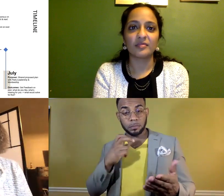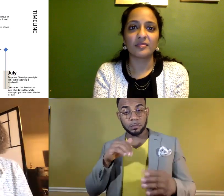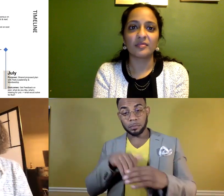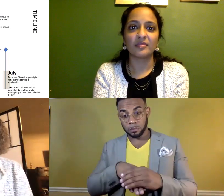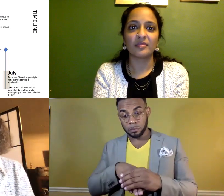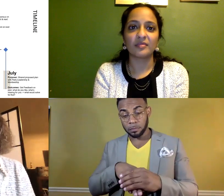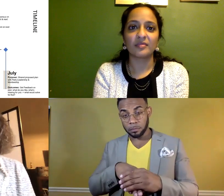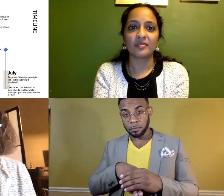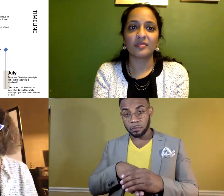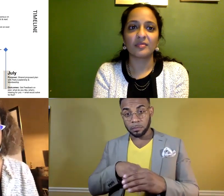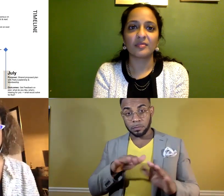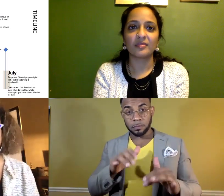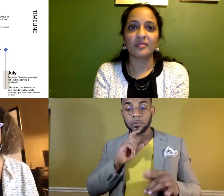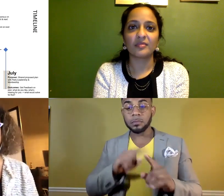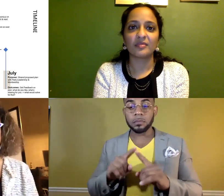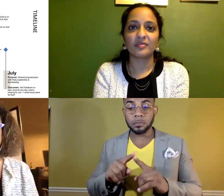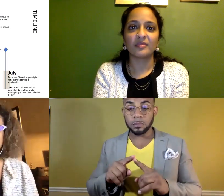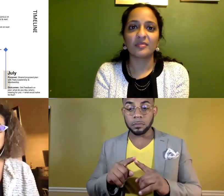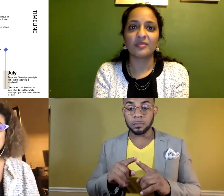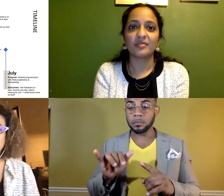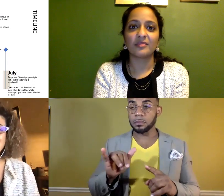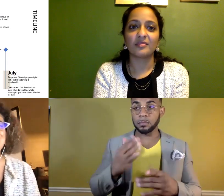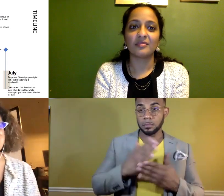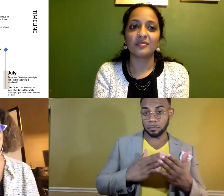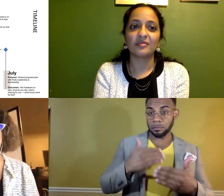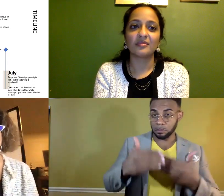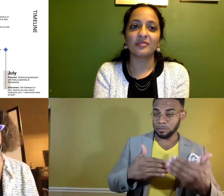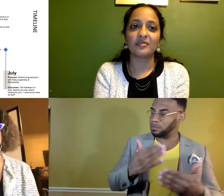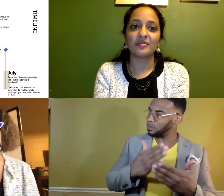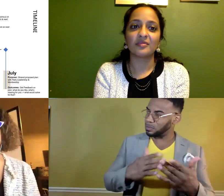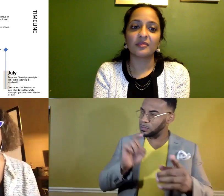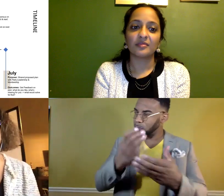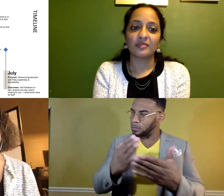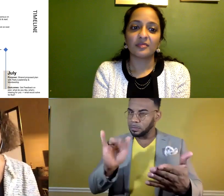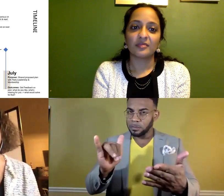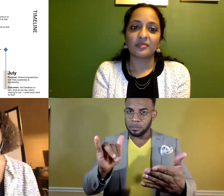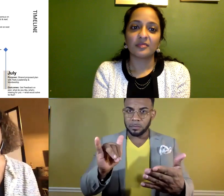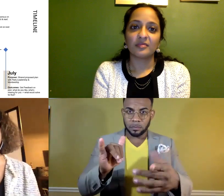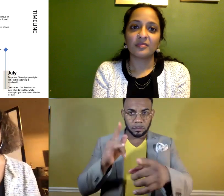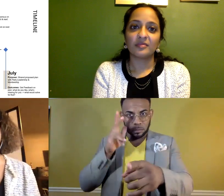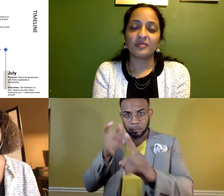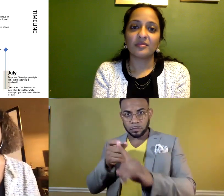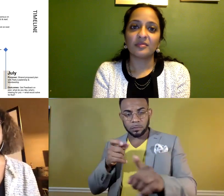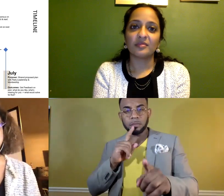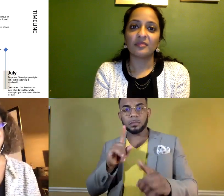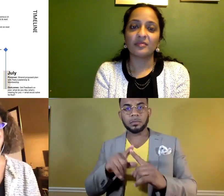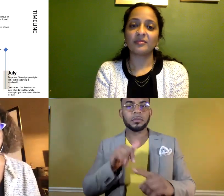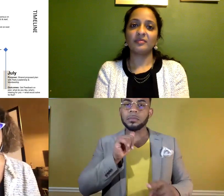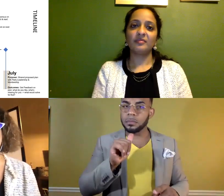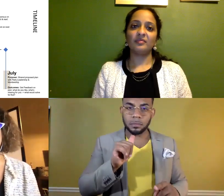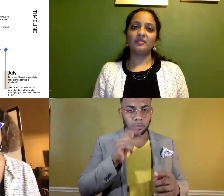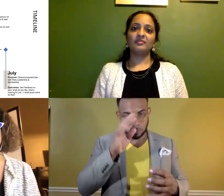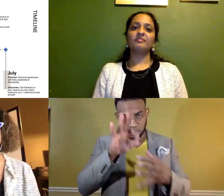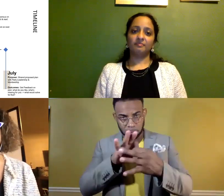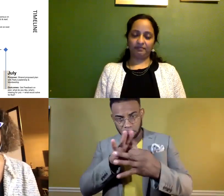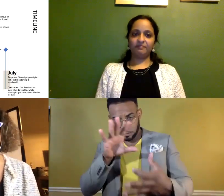into the room, we're also going to, like, part of the process, one of the things that Preeti we heard from is to not